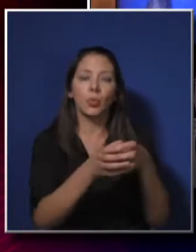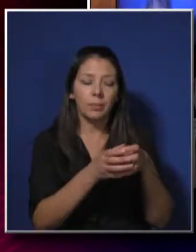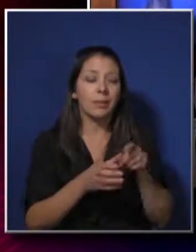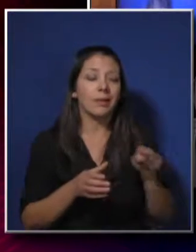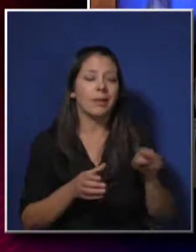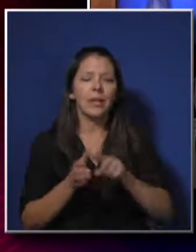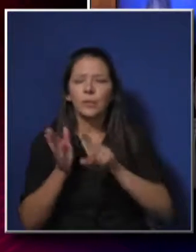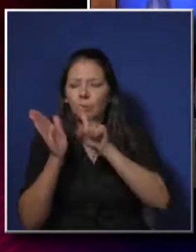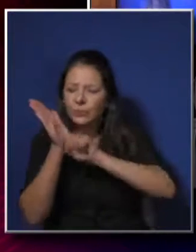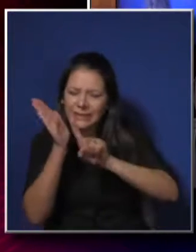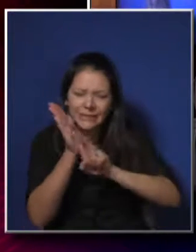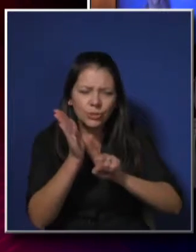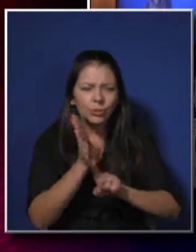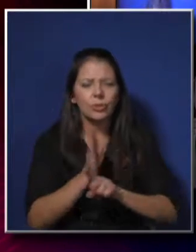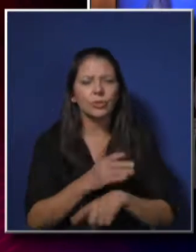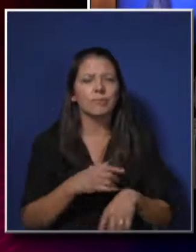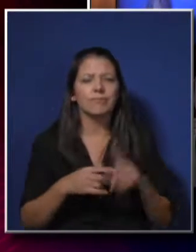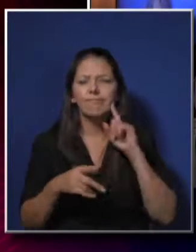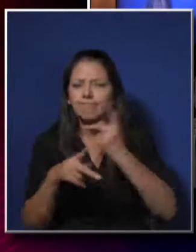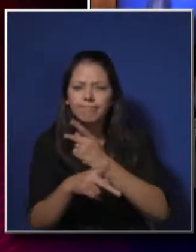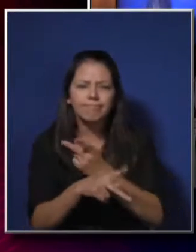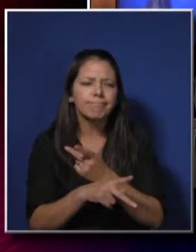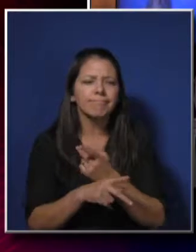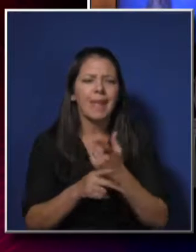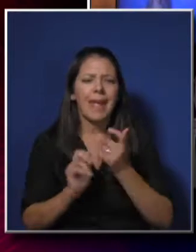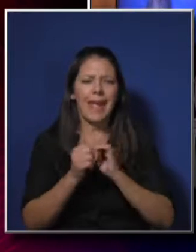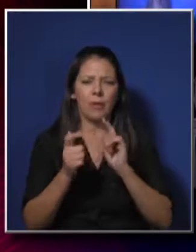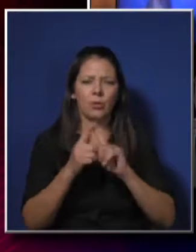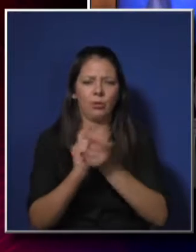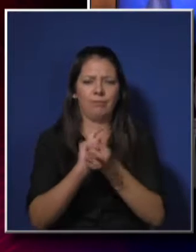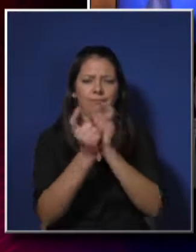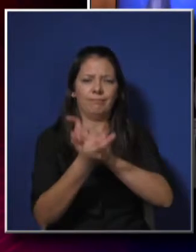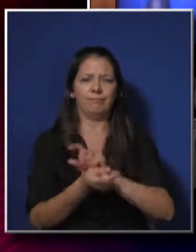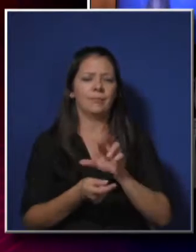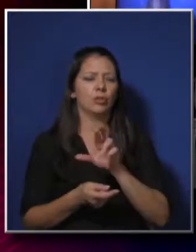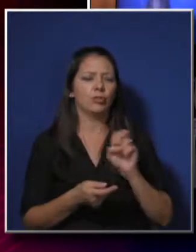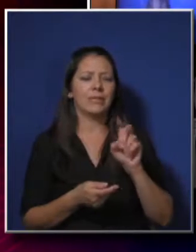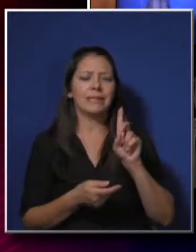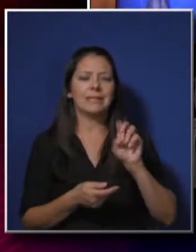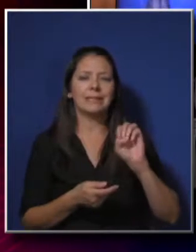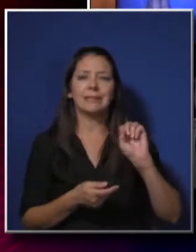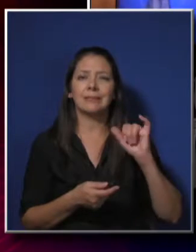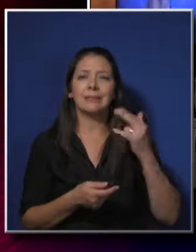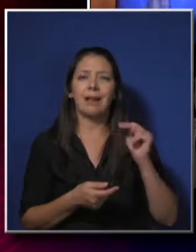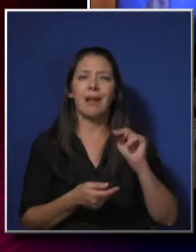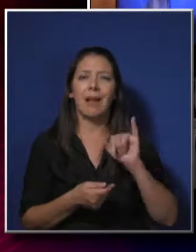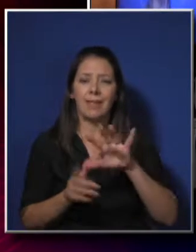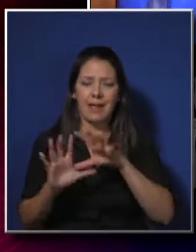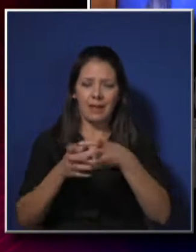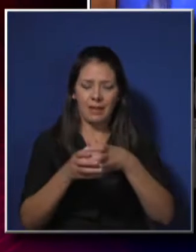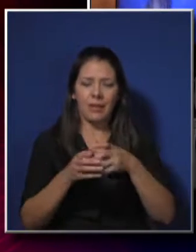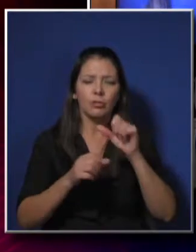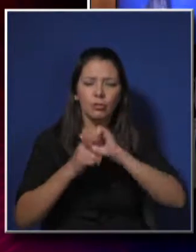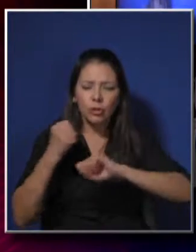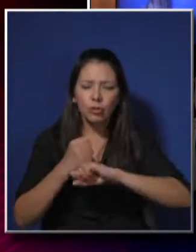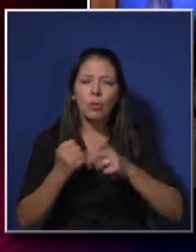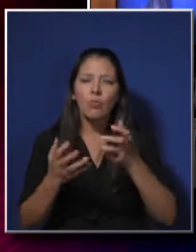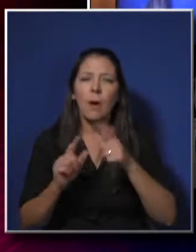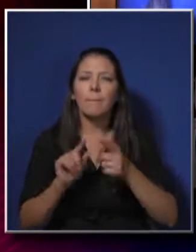into redesigning the cooperatives in a hope to be more efficient and more effective.